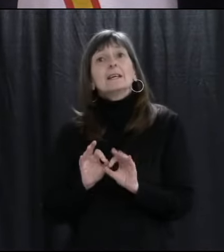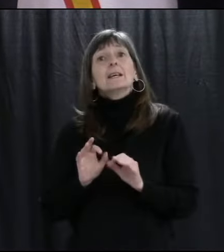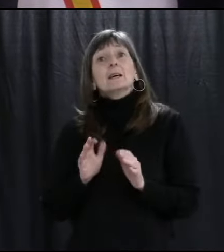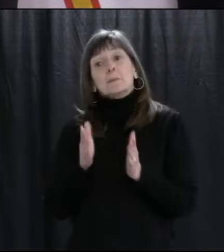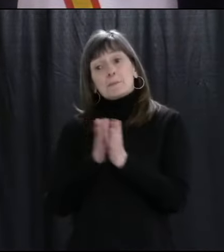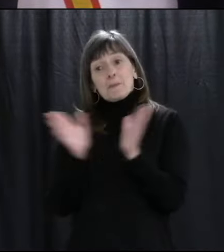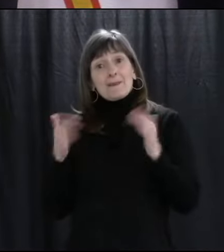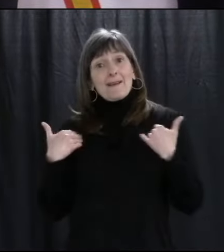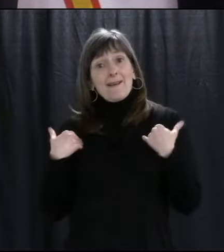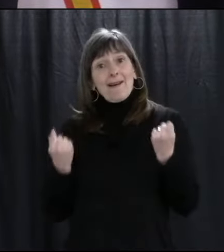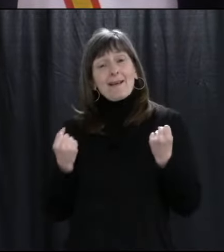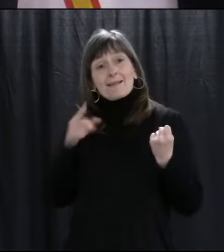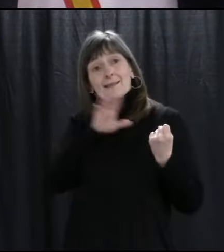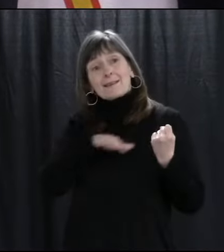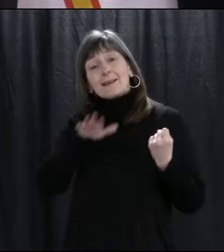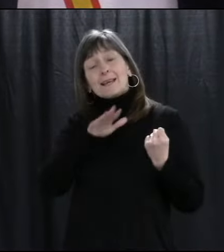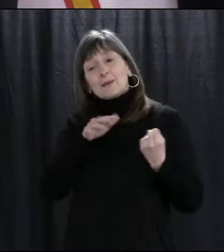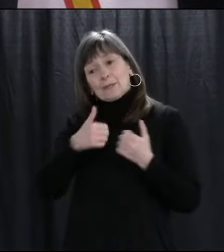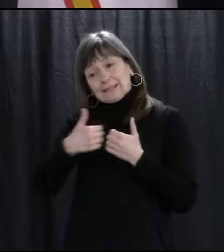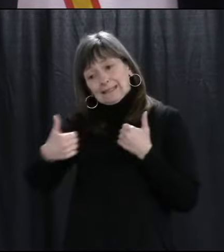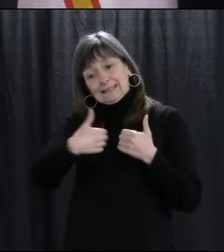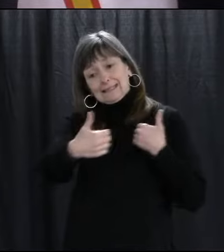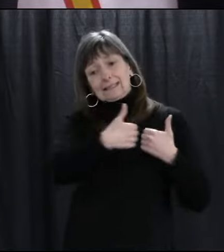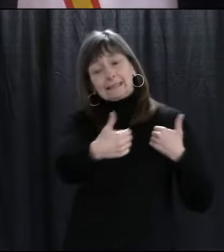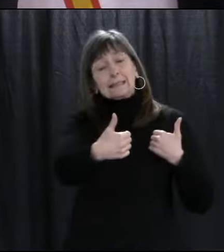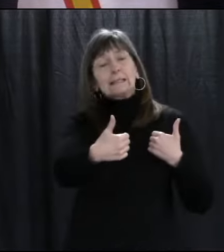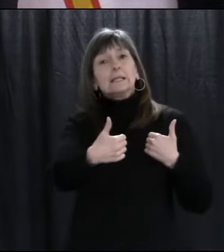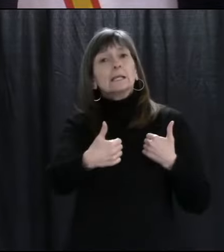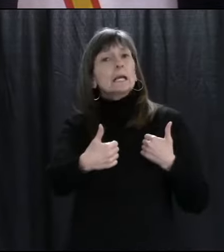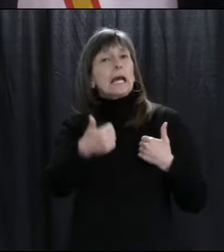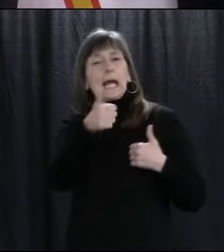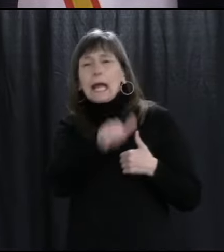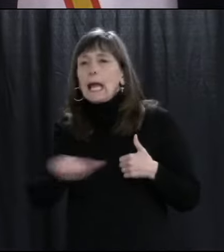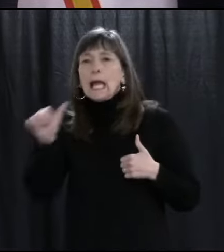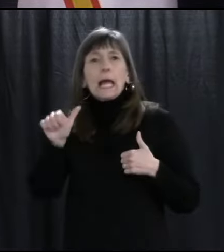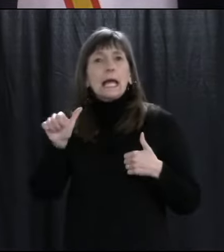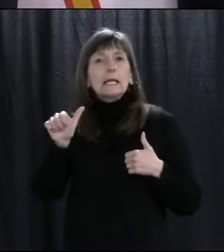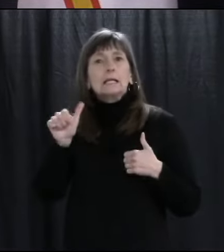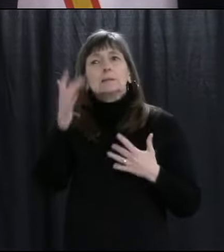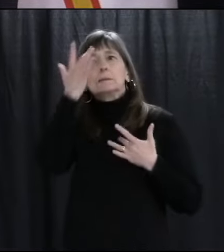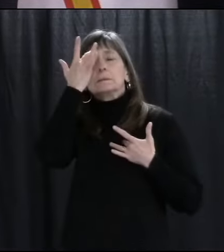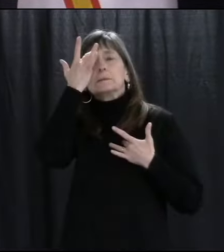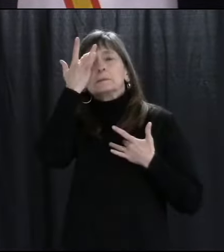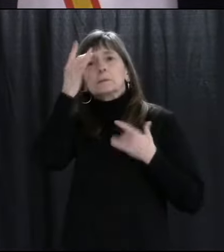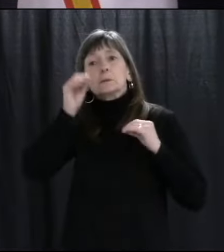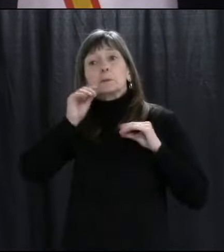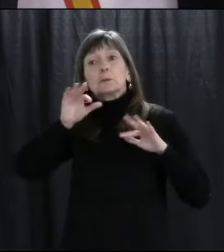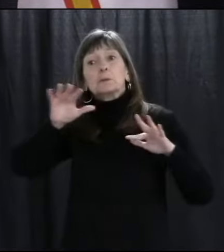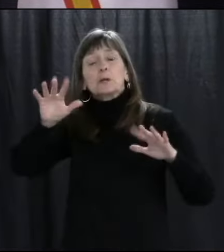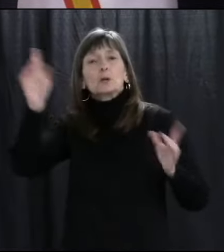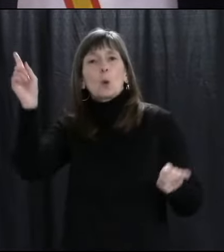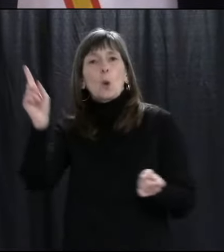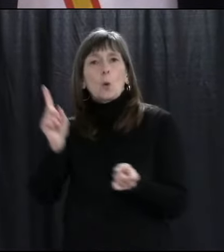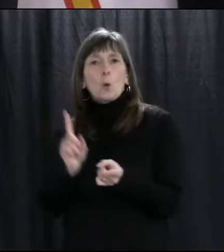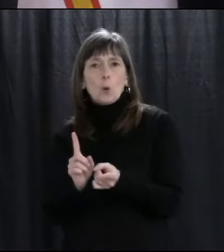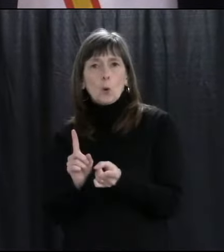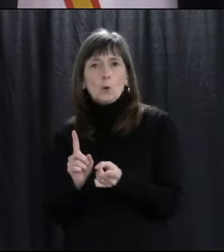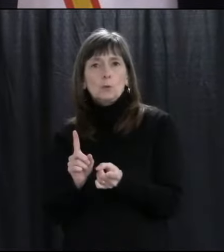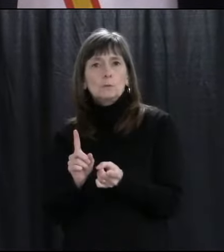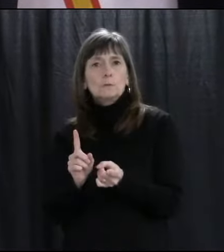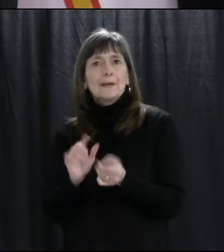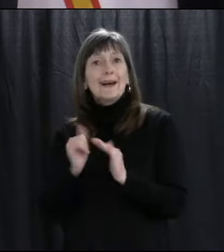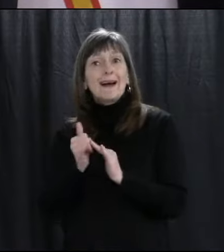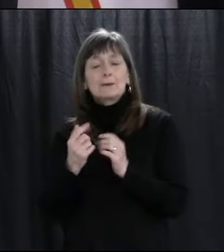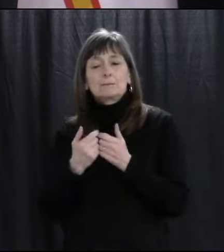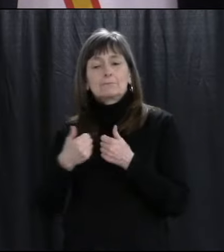public health to stop, slow down, or contain the spread of a highly contagious virus. I would like to speak now about the importance of talking with